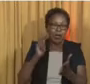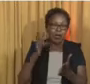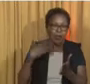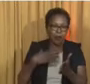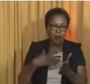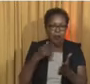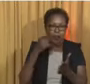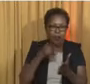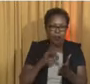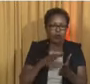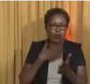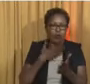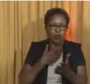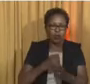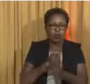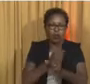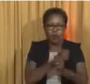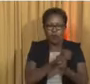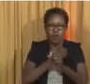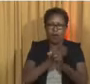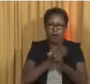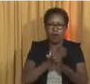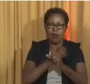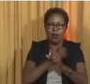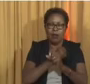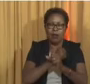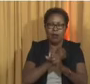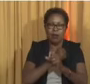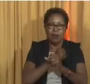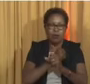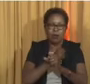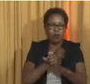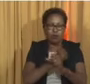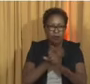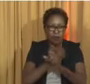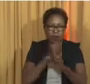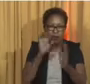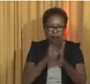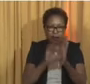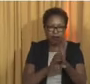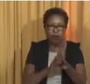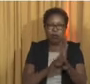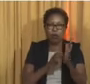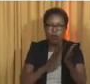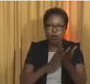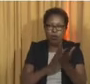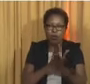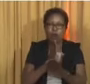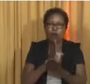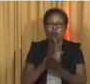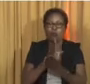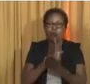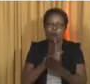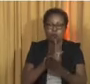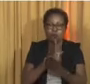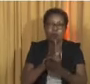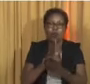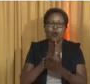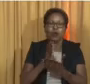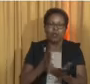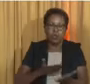to ring-fence the core fundamental commitments of the Constitution by entrenching them and subjecting